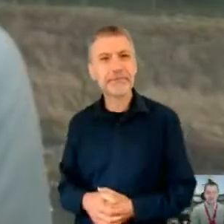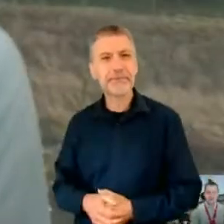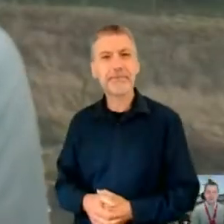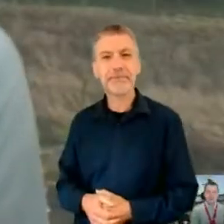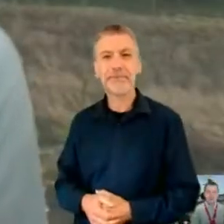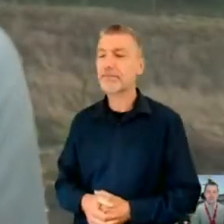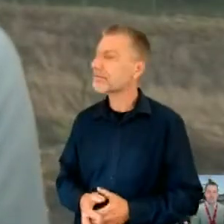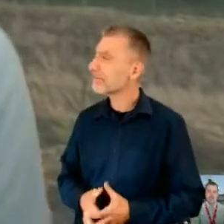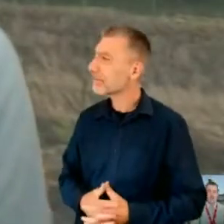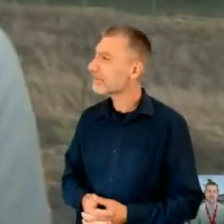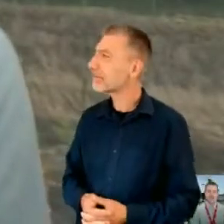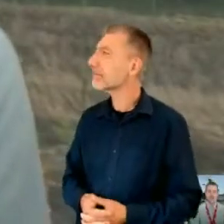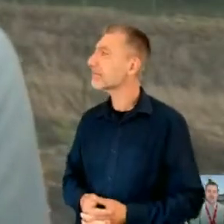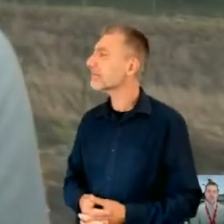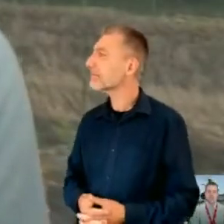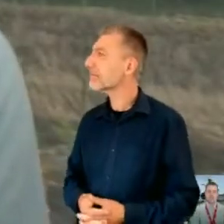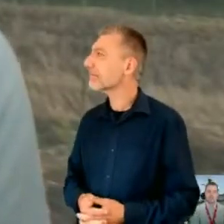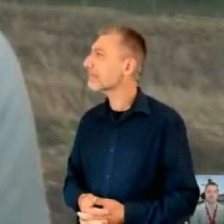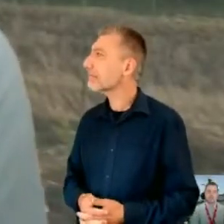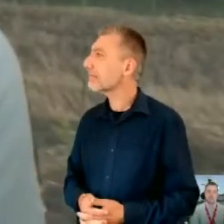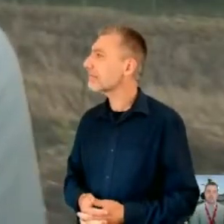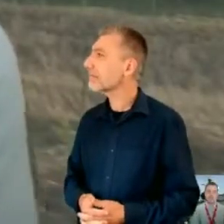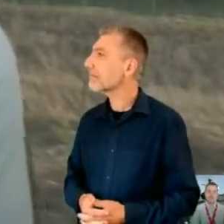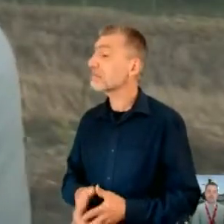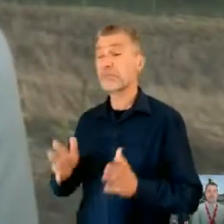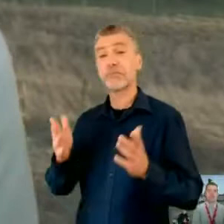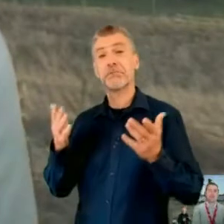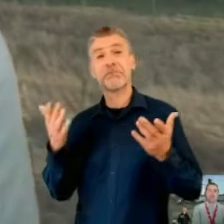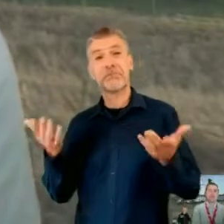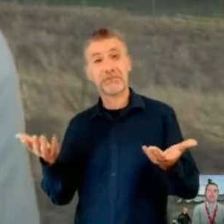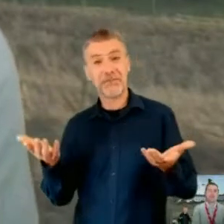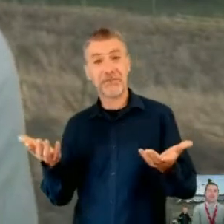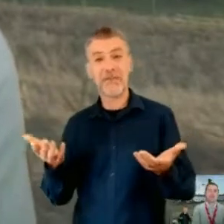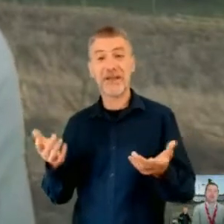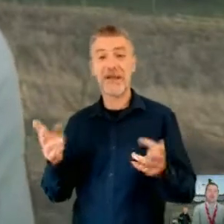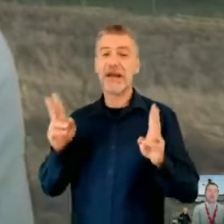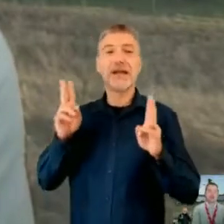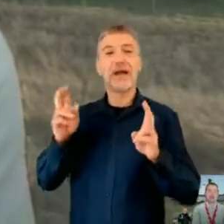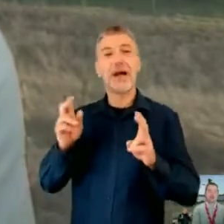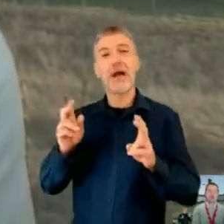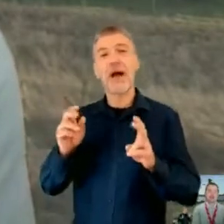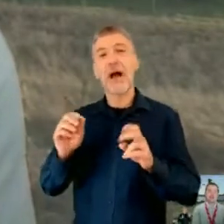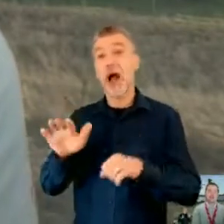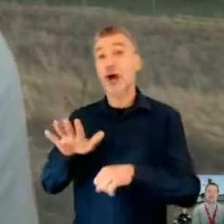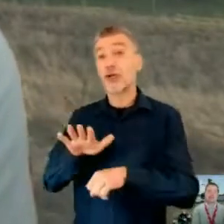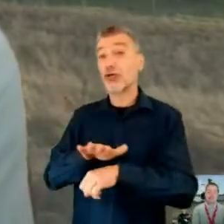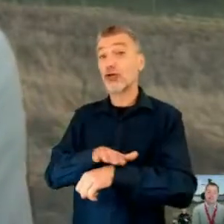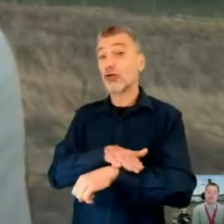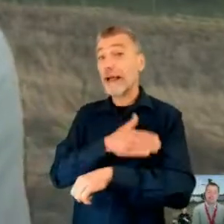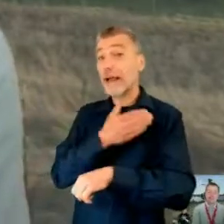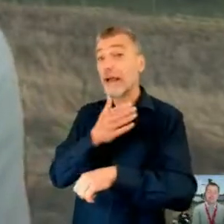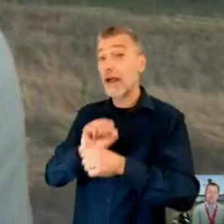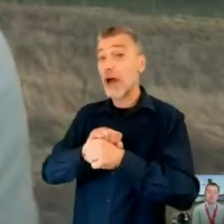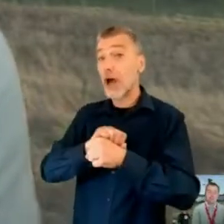So turning rail green from a green COVID recovery, we've been working a lot on waste management the last year or so.